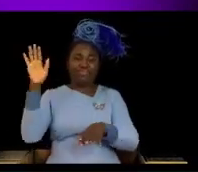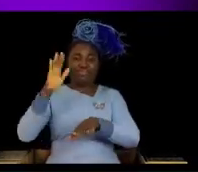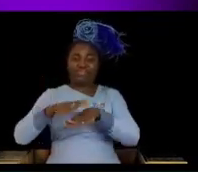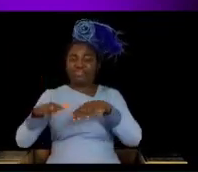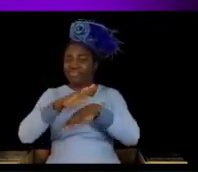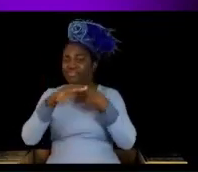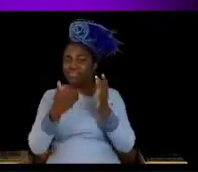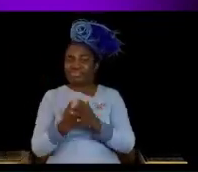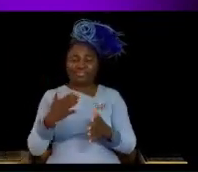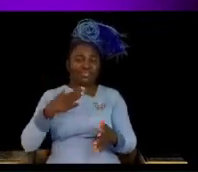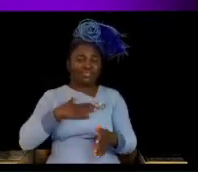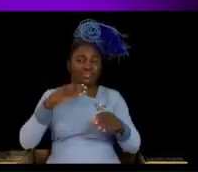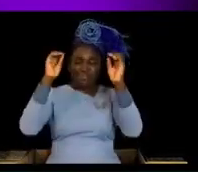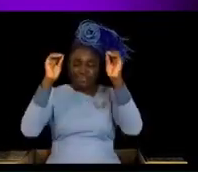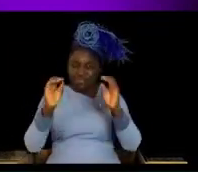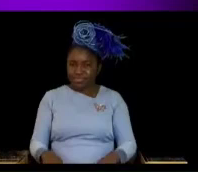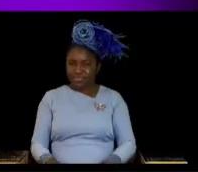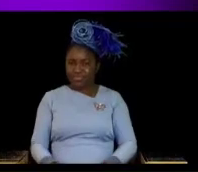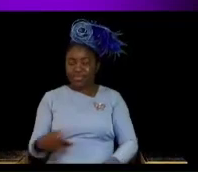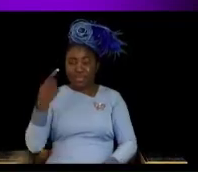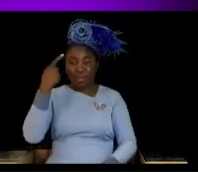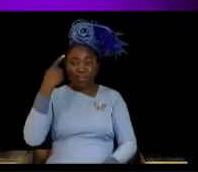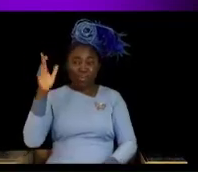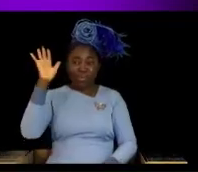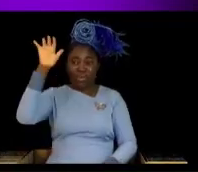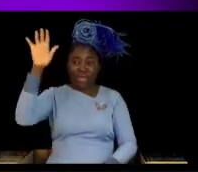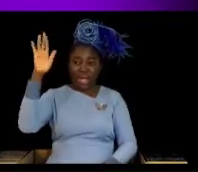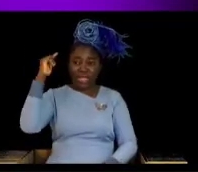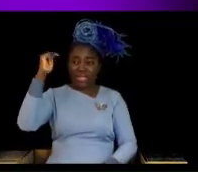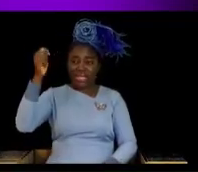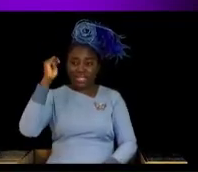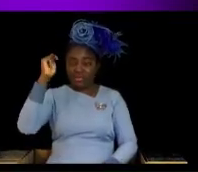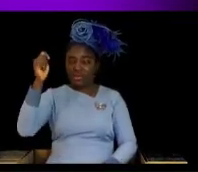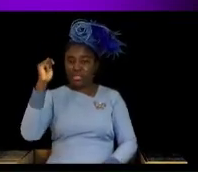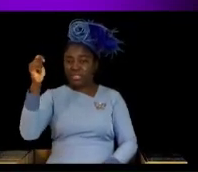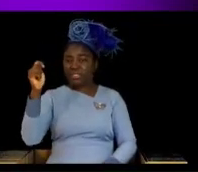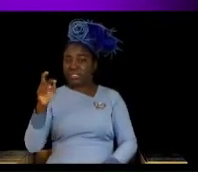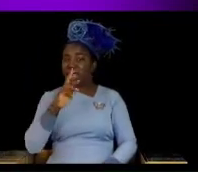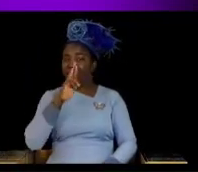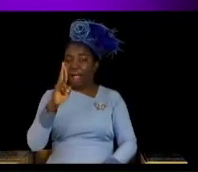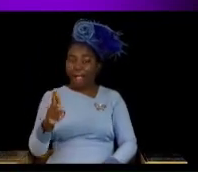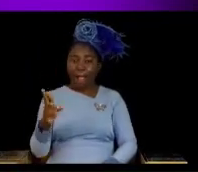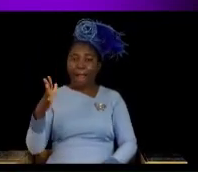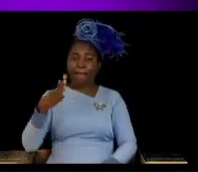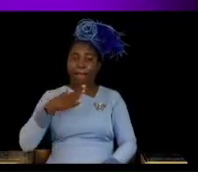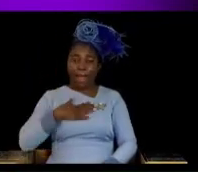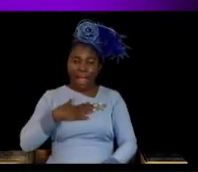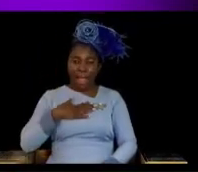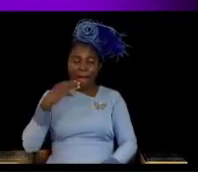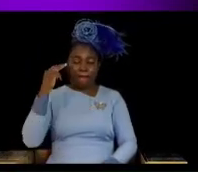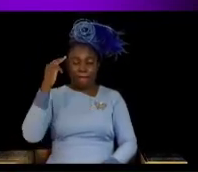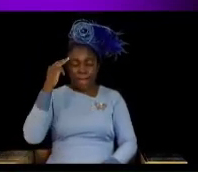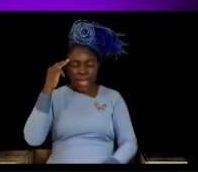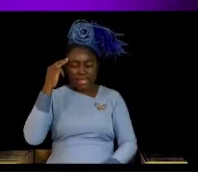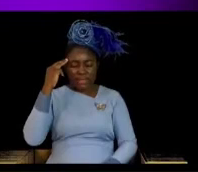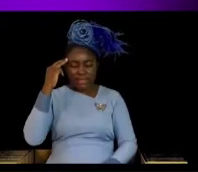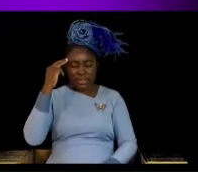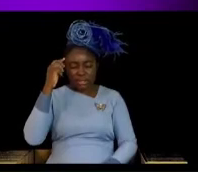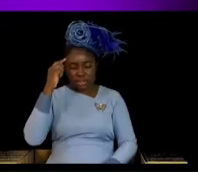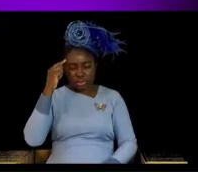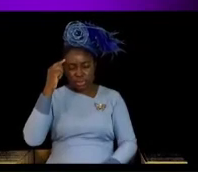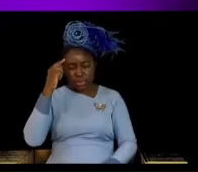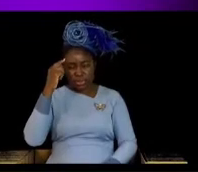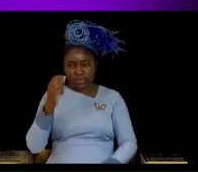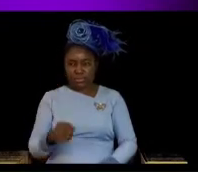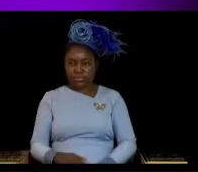For thy testimonies are my meditation. Nitori pe eri re ni